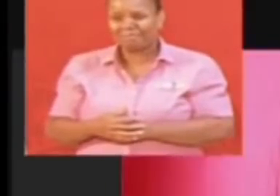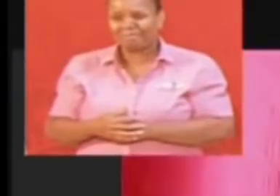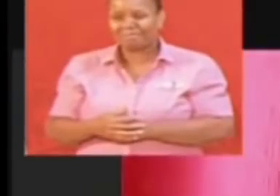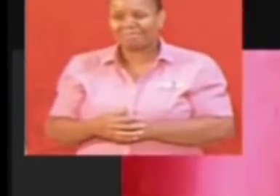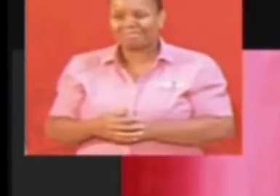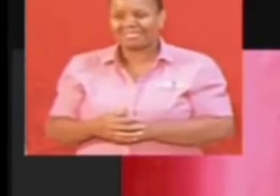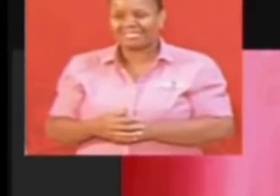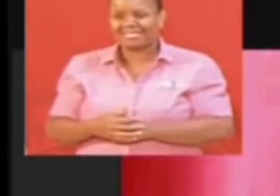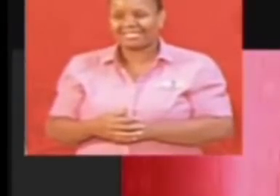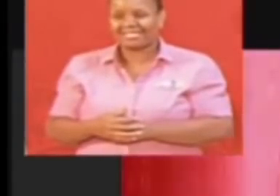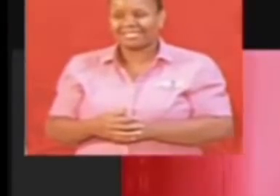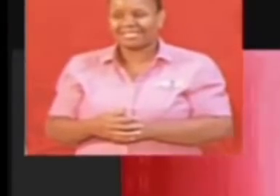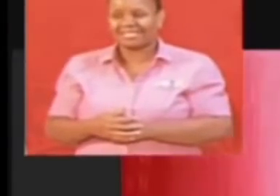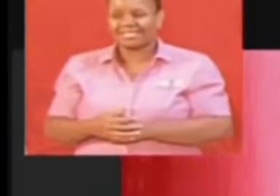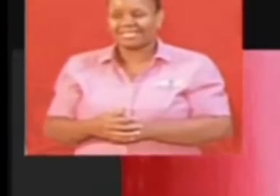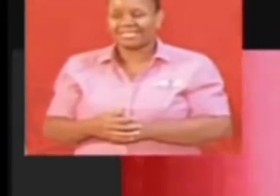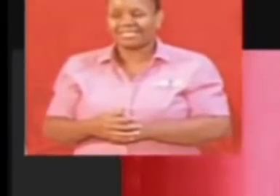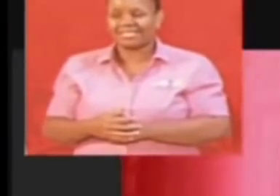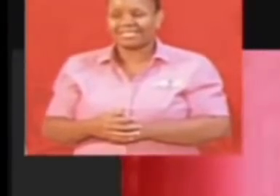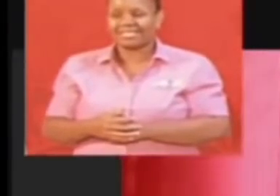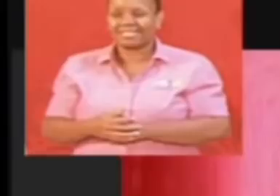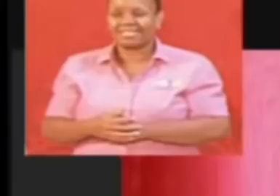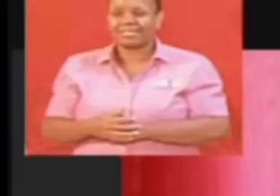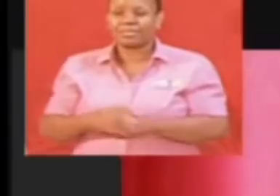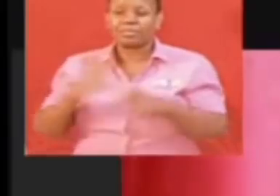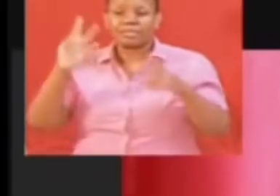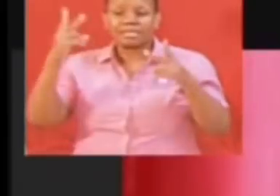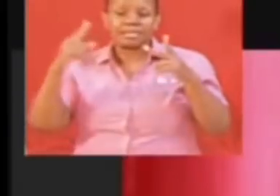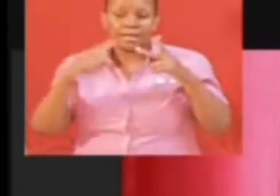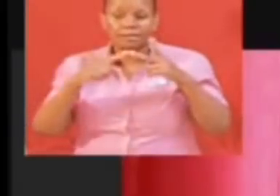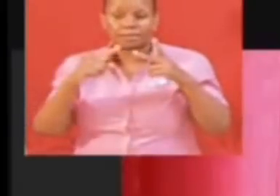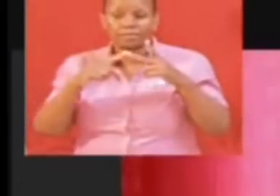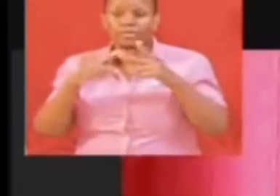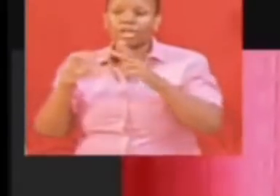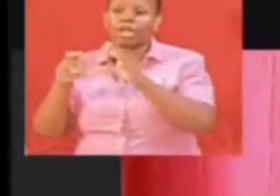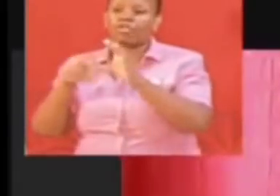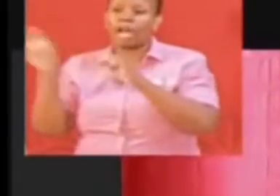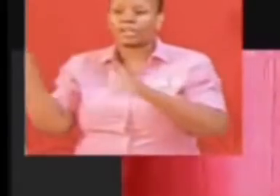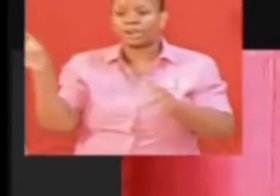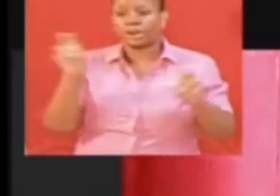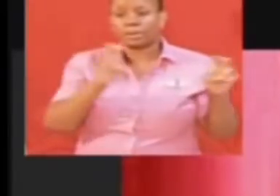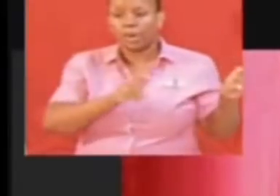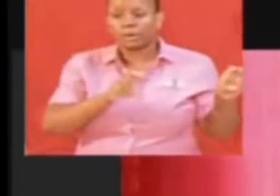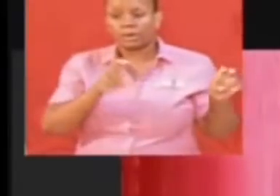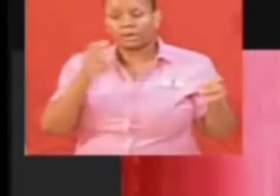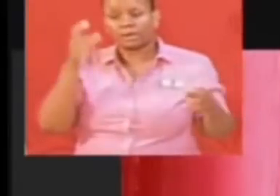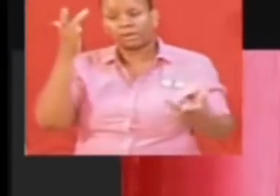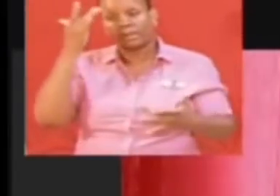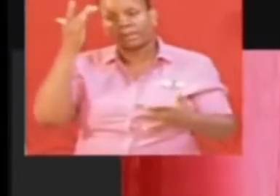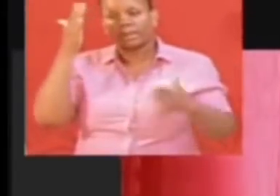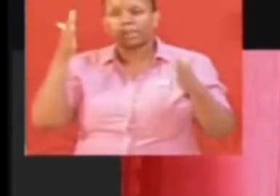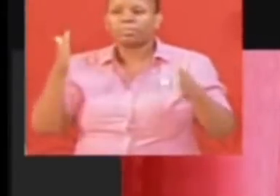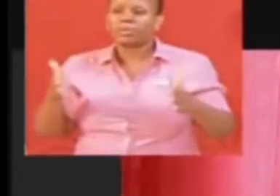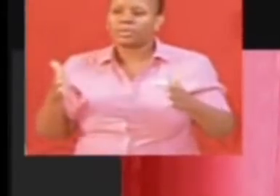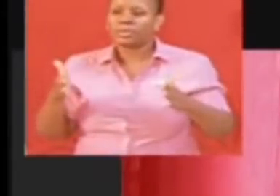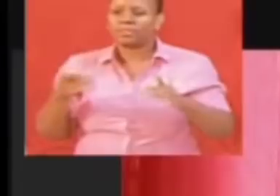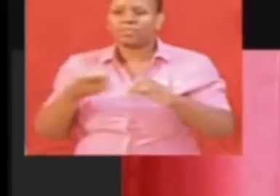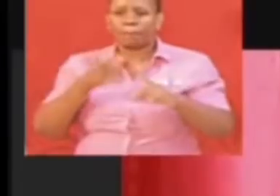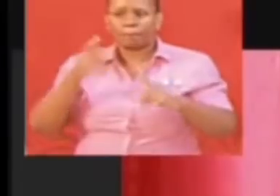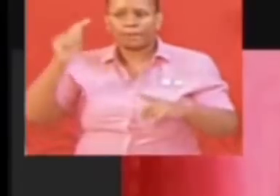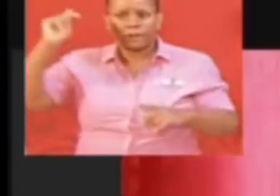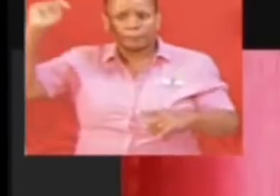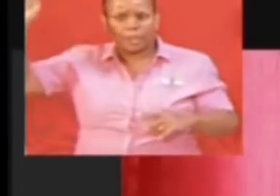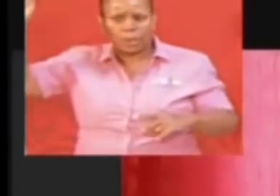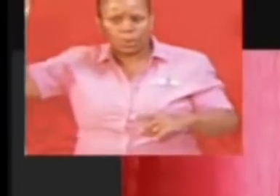And secondly, the transport of patients, corona positive patients from Tobago to Trinidad has by largely been